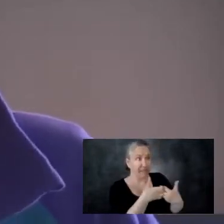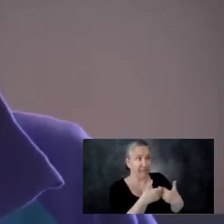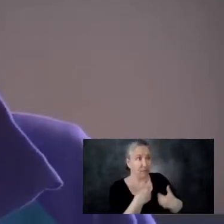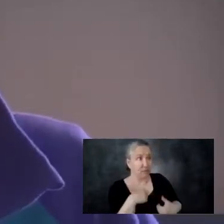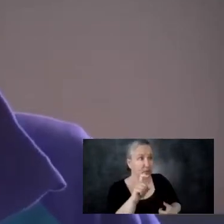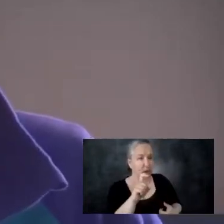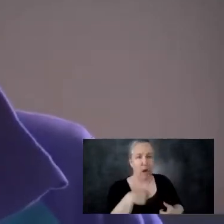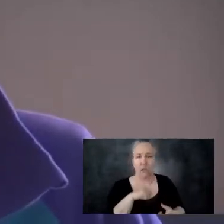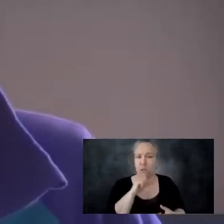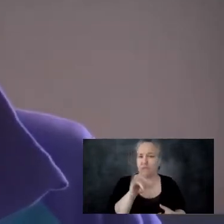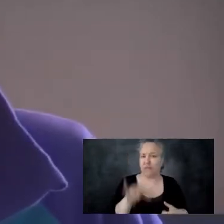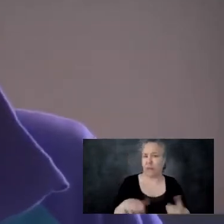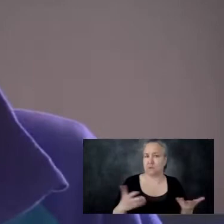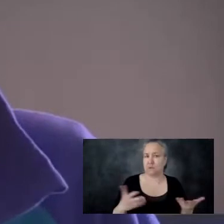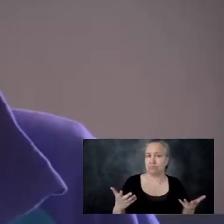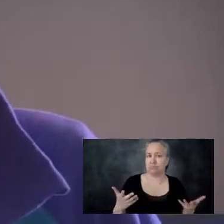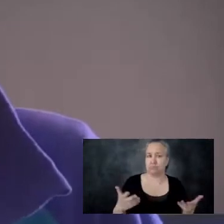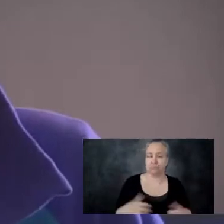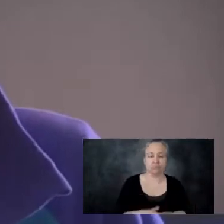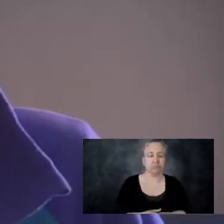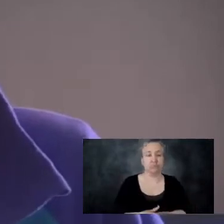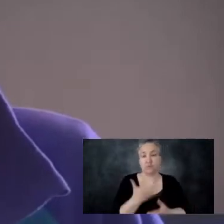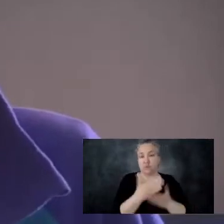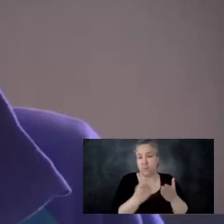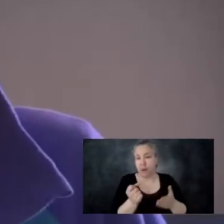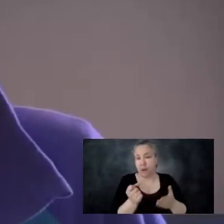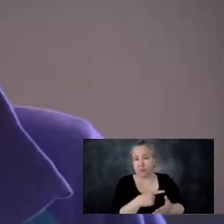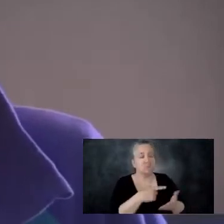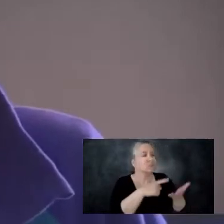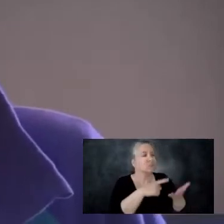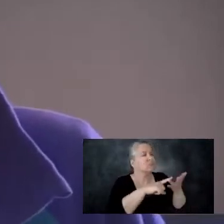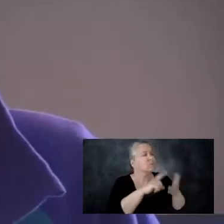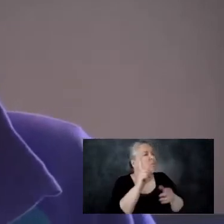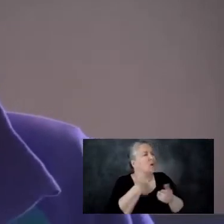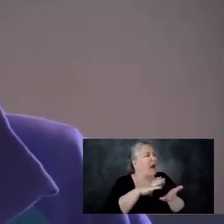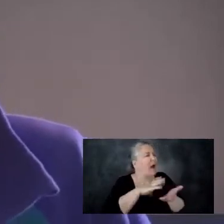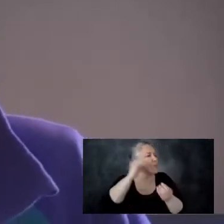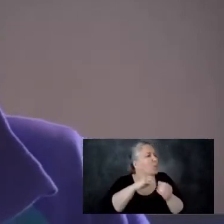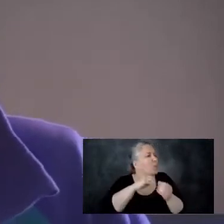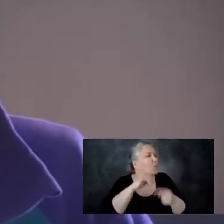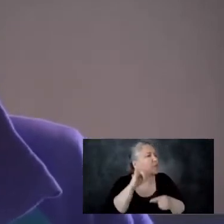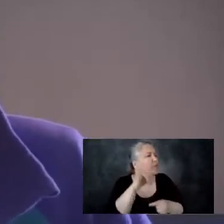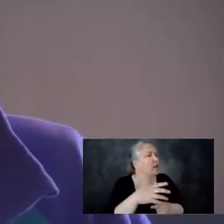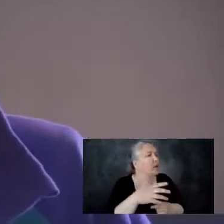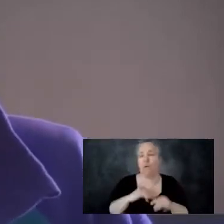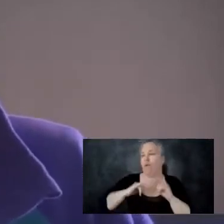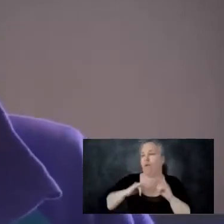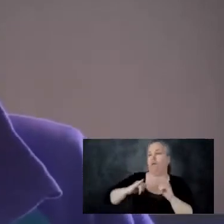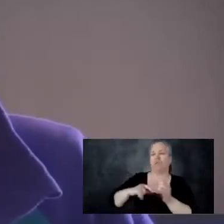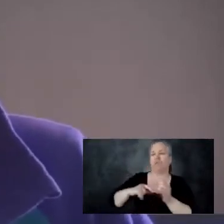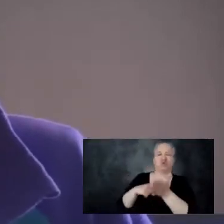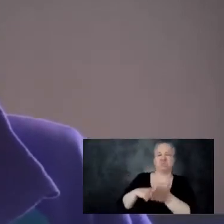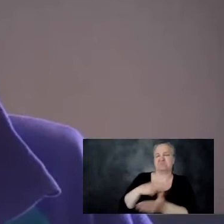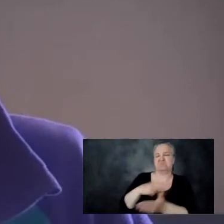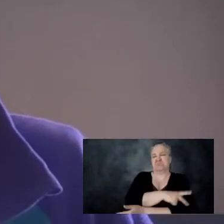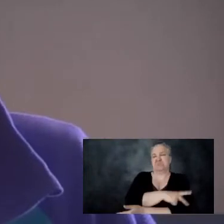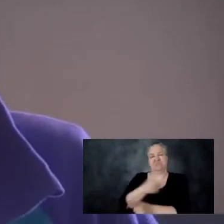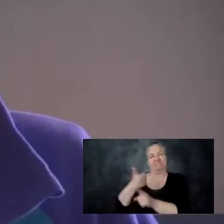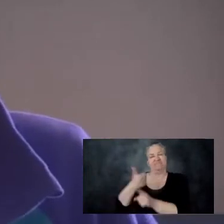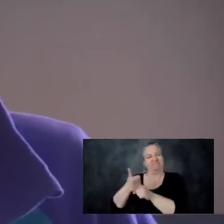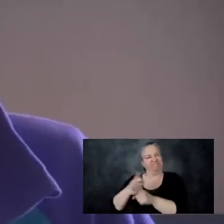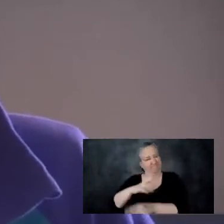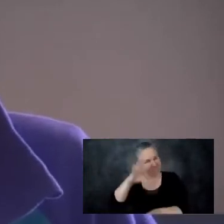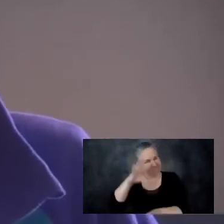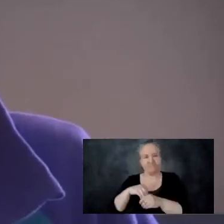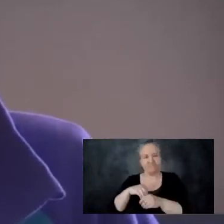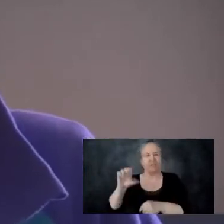me? Or where can I go and learn more about clinical trials? This tells me that the patient is invested in their